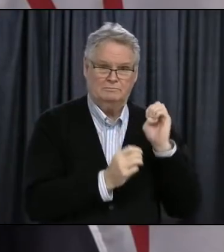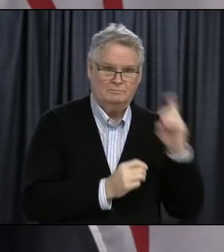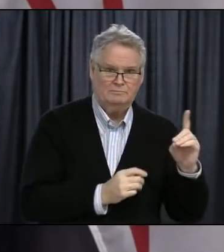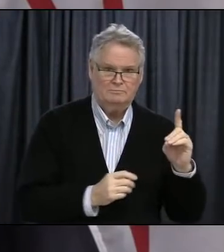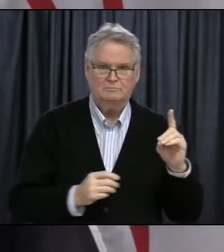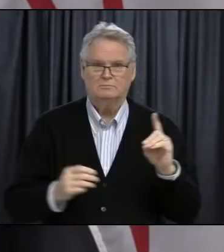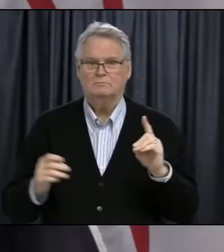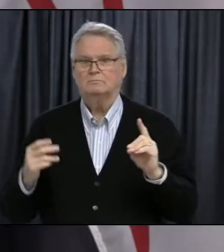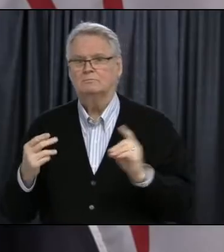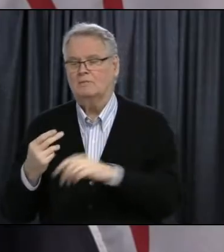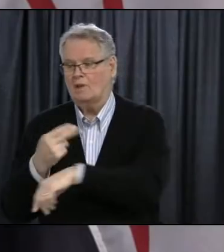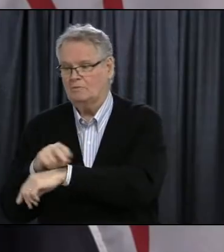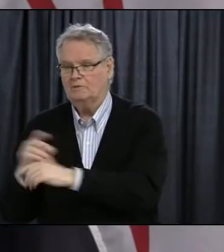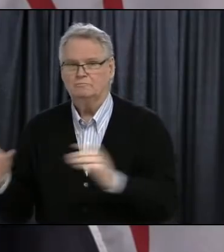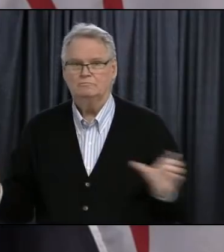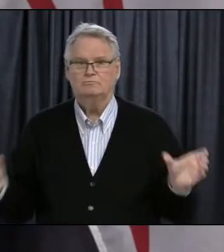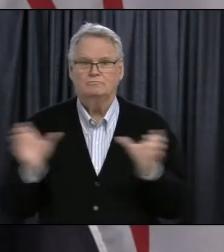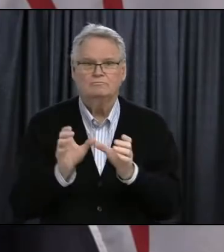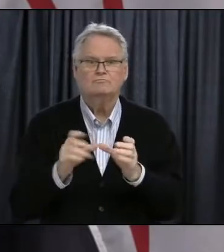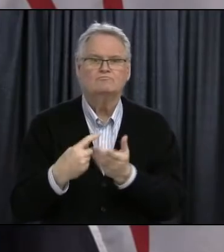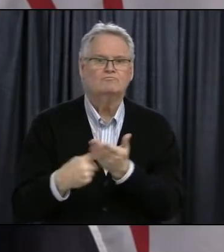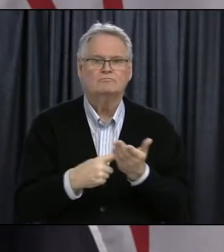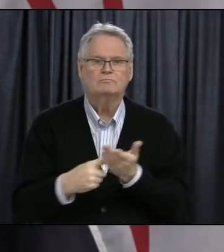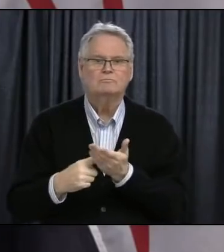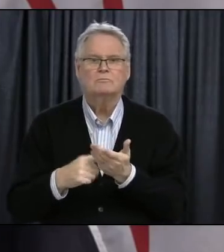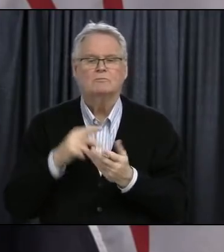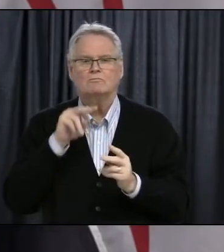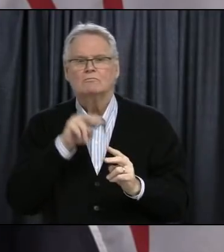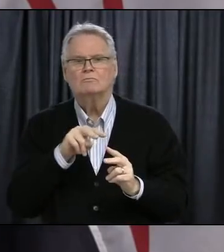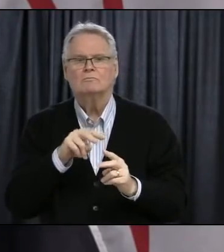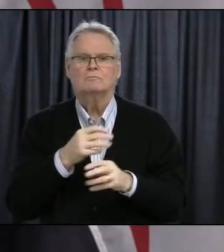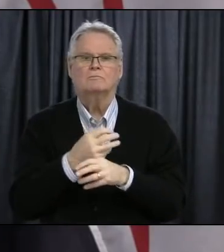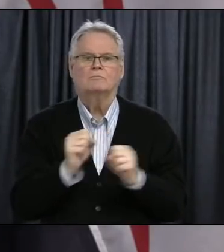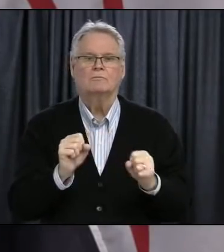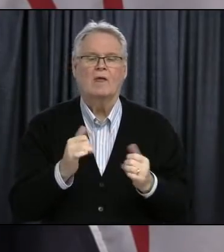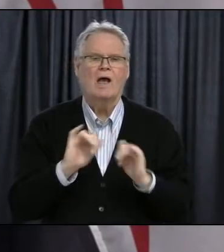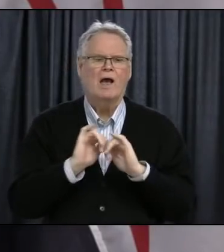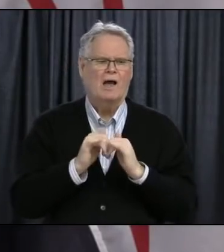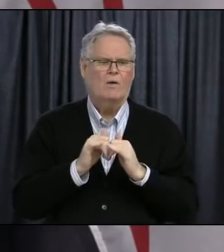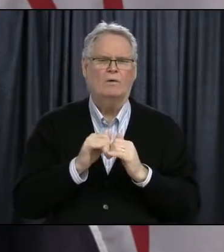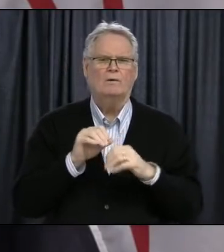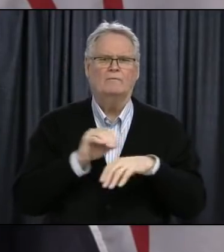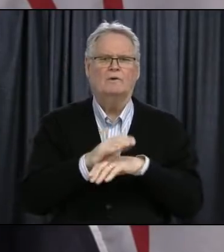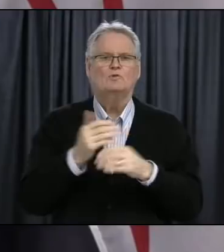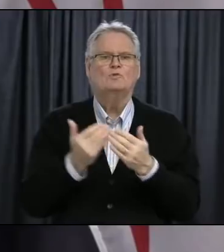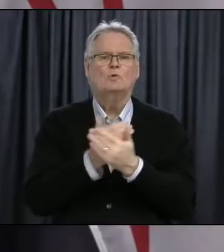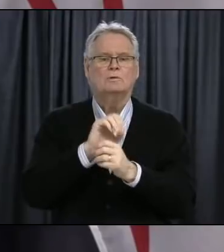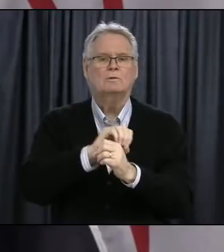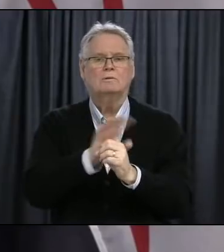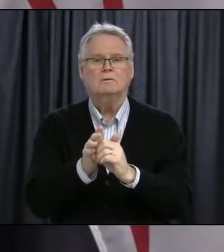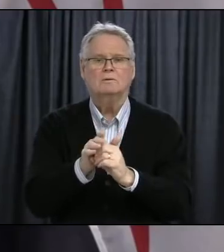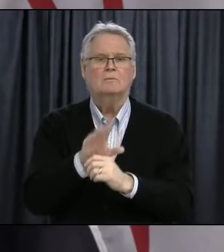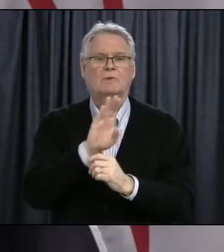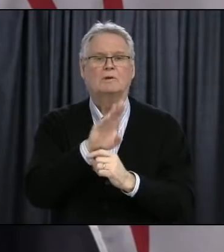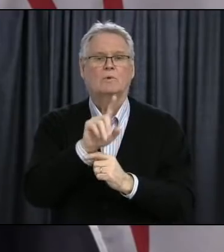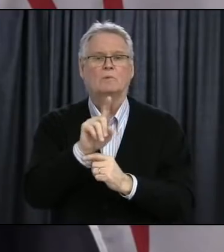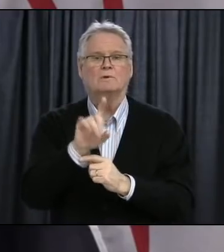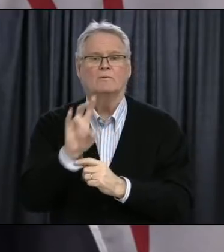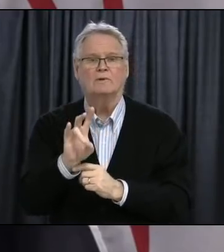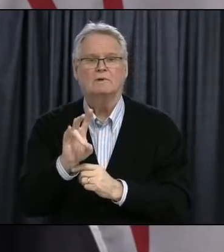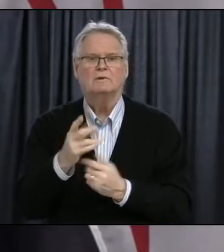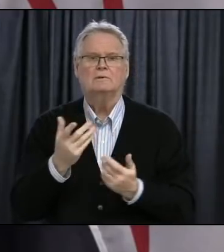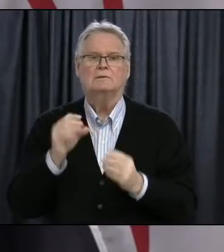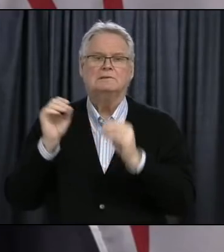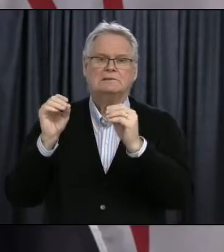by the B.1.1.7 variant. Teachers should wear level 1 mask and eye protection at all times when in close contact with students